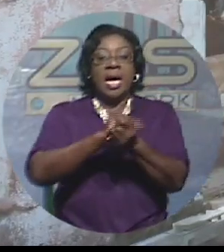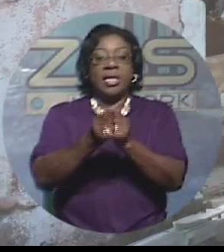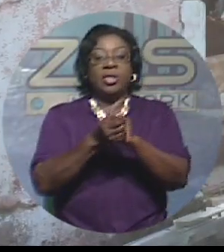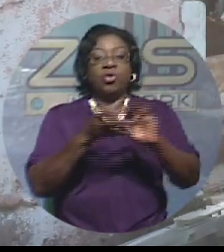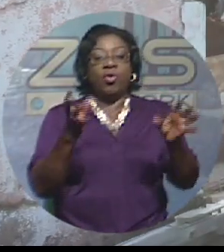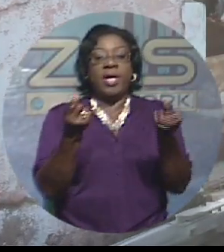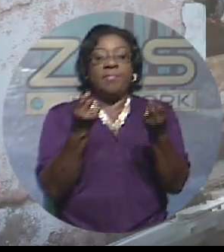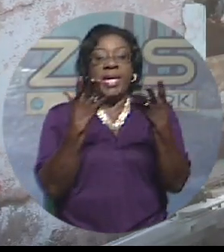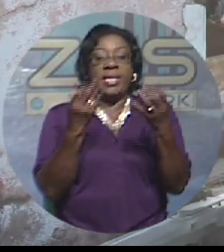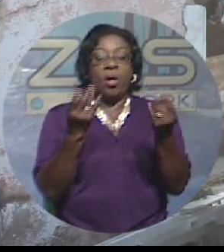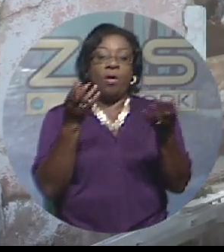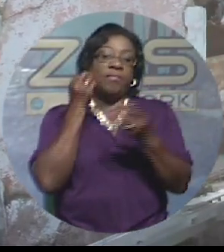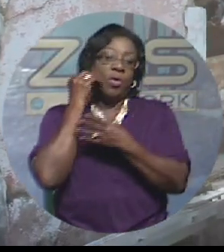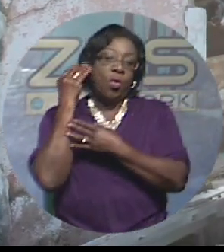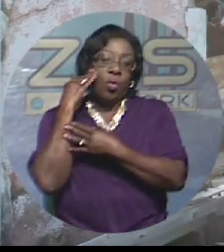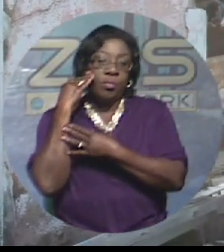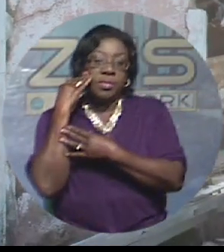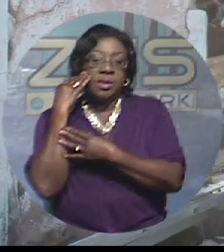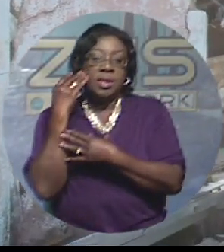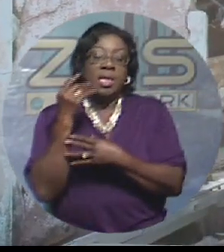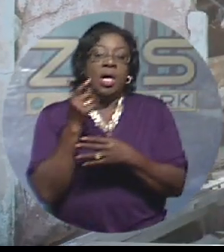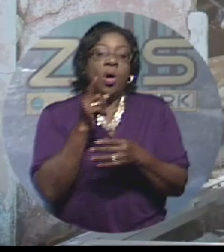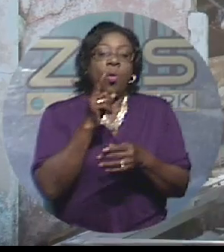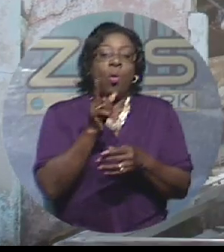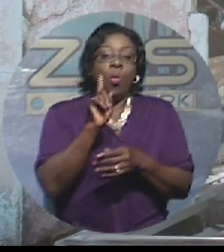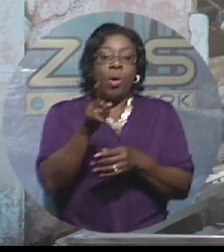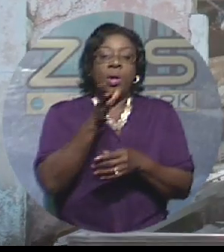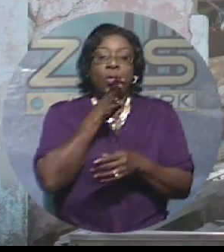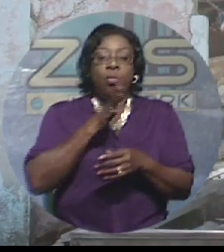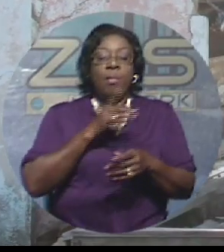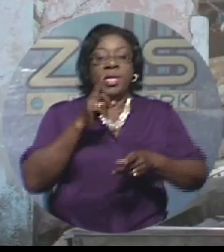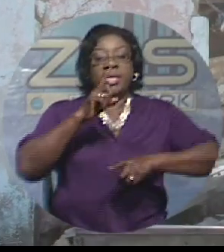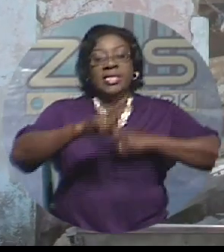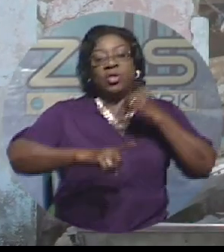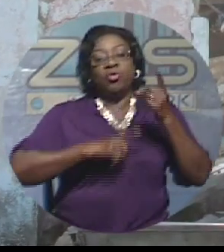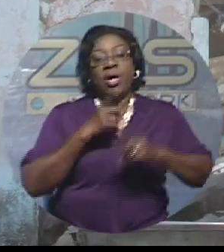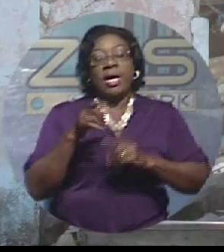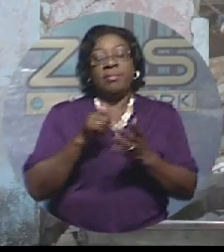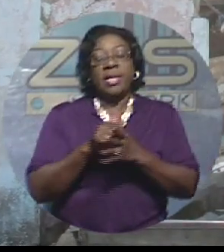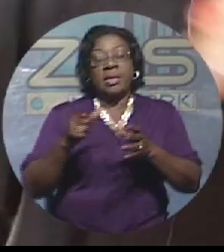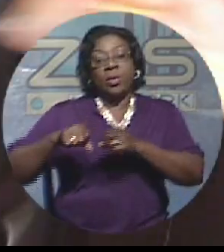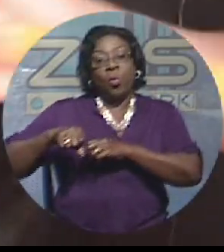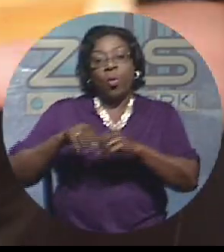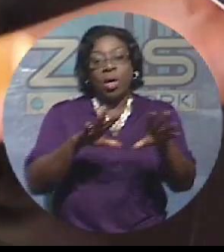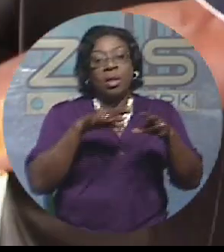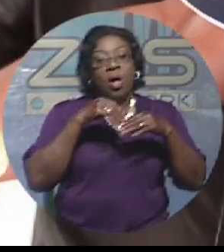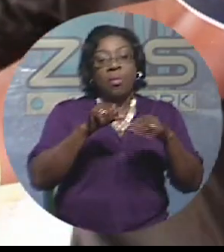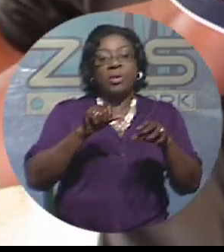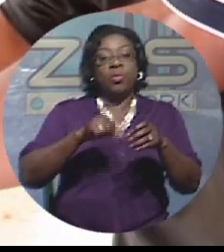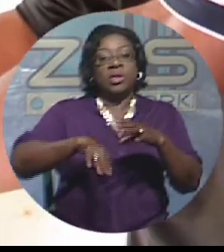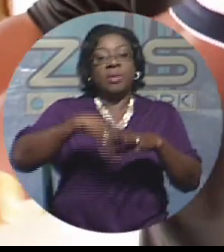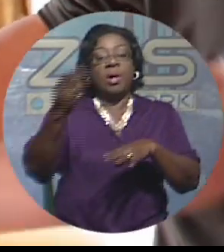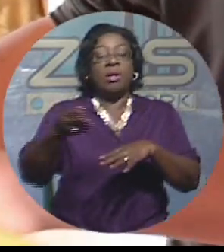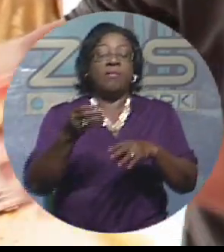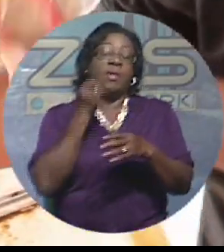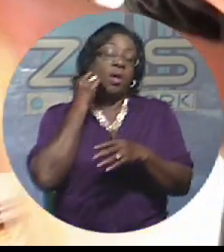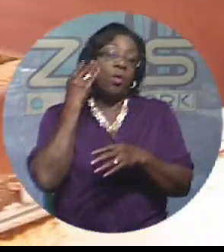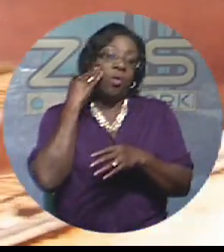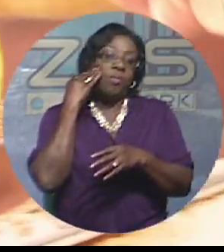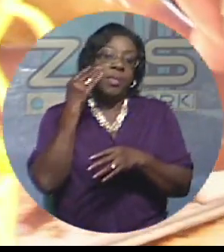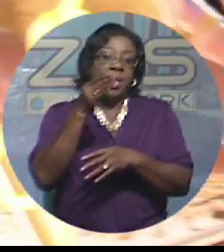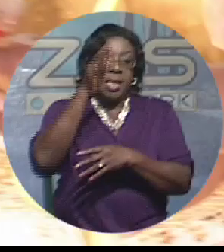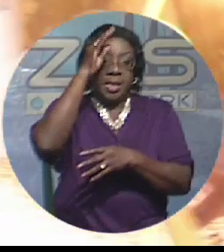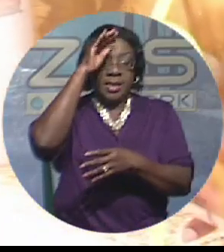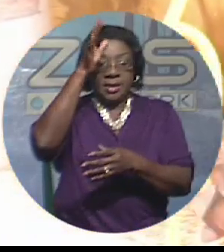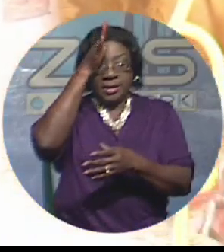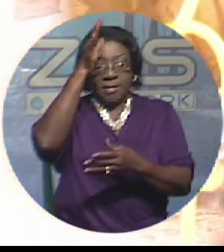strong storm surge almost washed them out of the house. He said by that time, it was impossible to evacuate. I had to like kneel down in the water to keep the